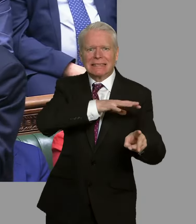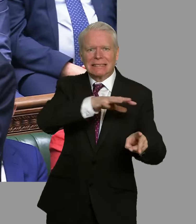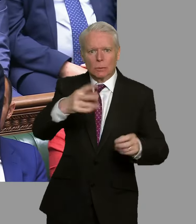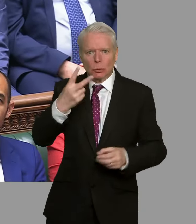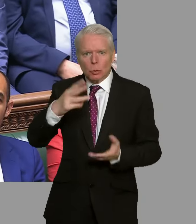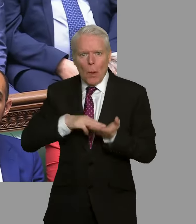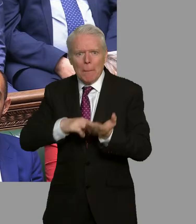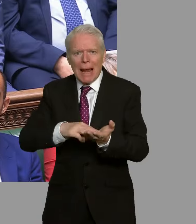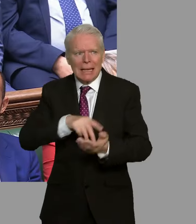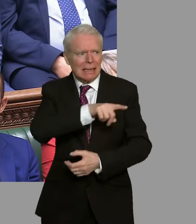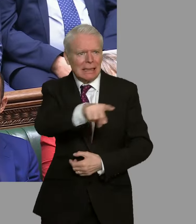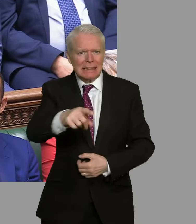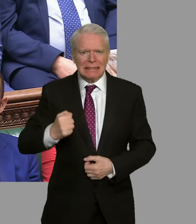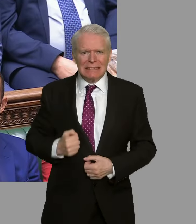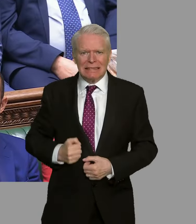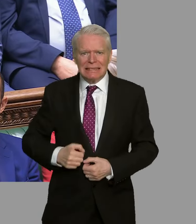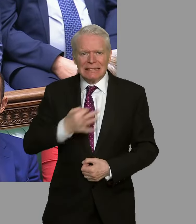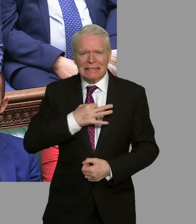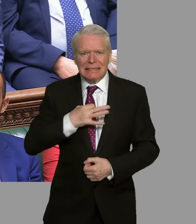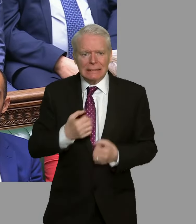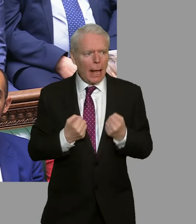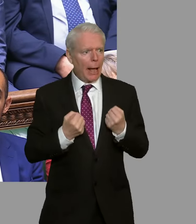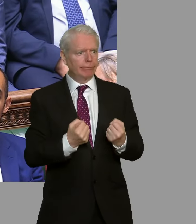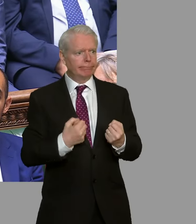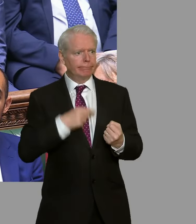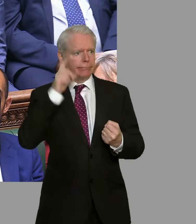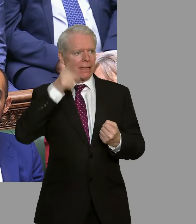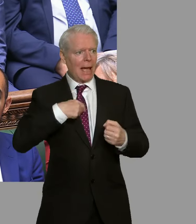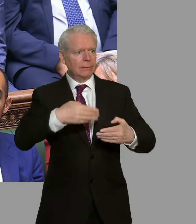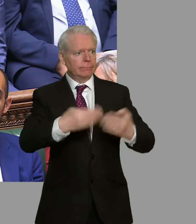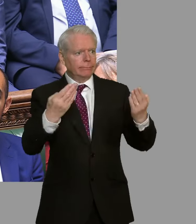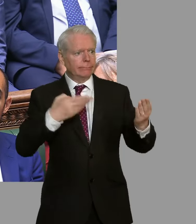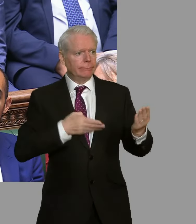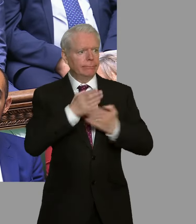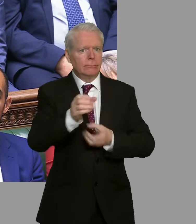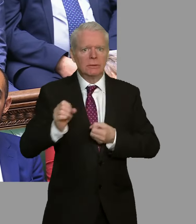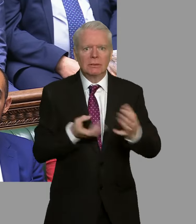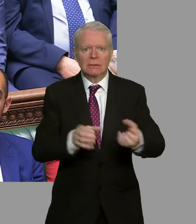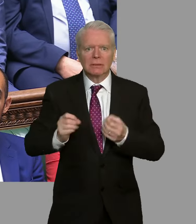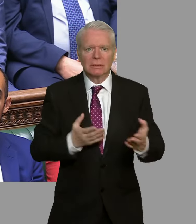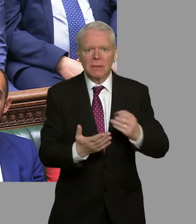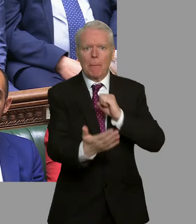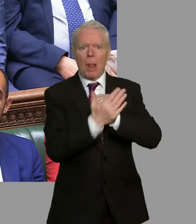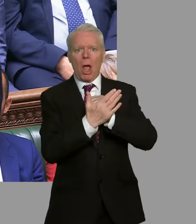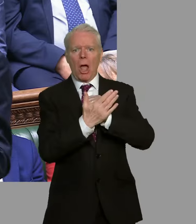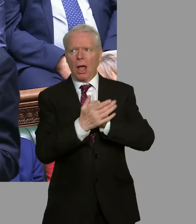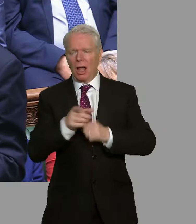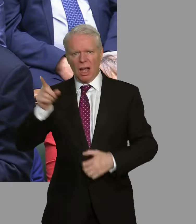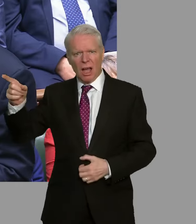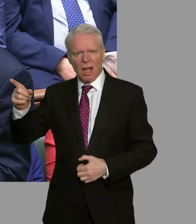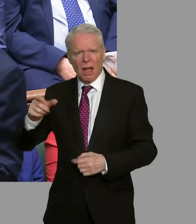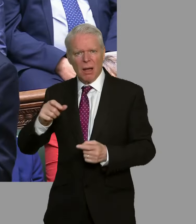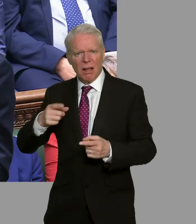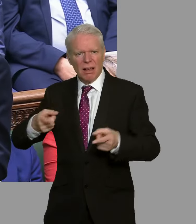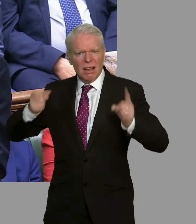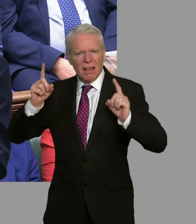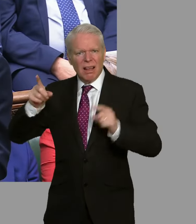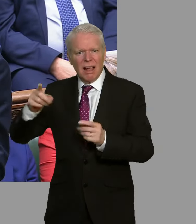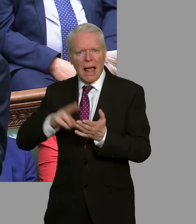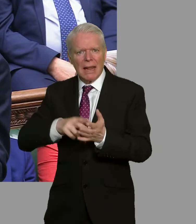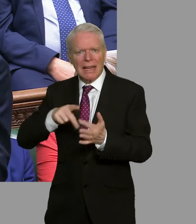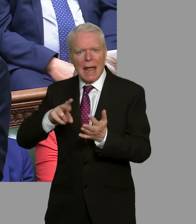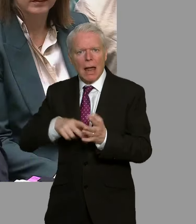Now, I know the Prime Minister will agree that the blockade to Gaza should end, and I'm sure he would agree that it would be appalling if